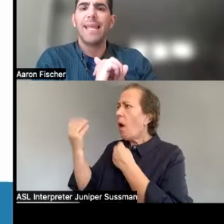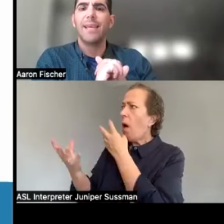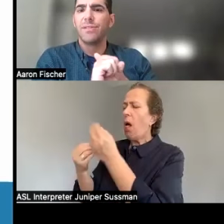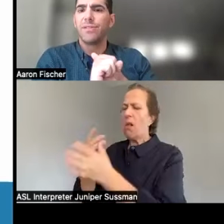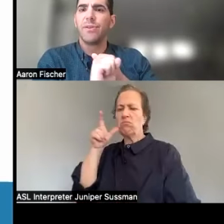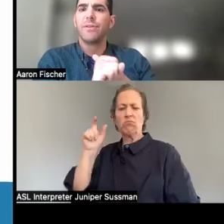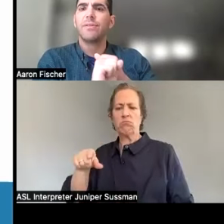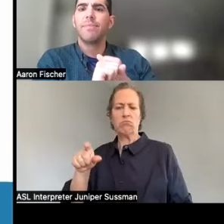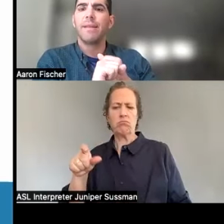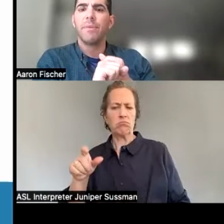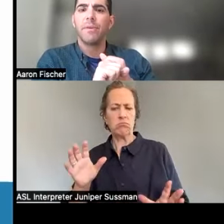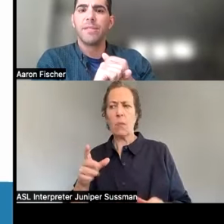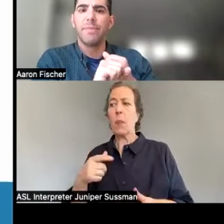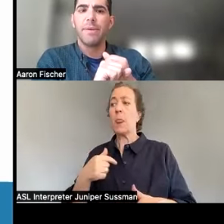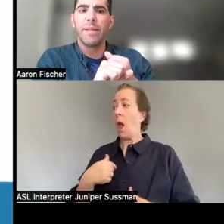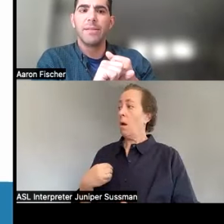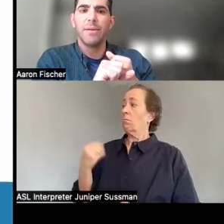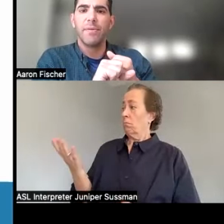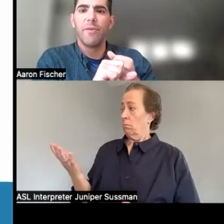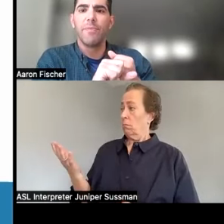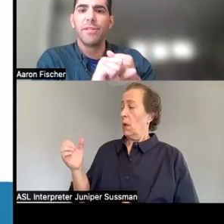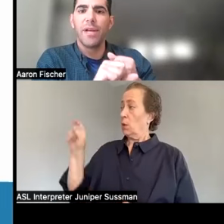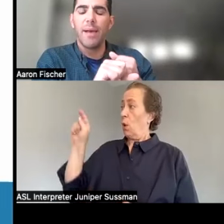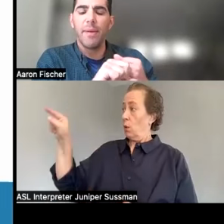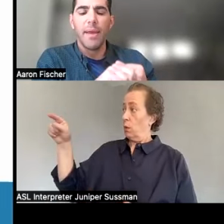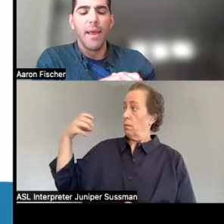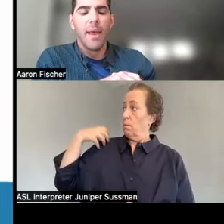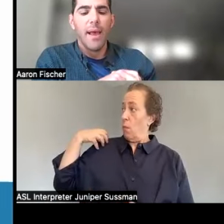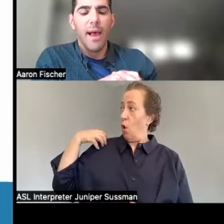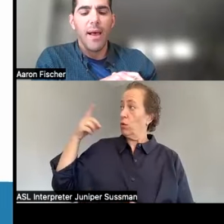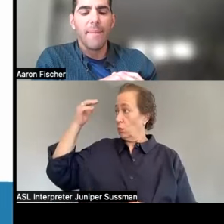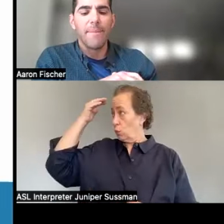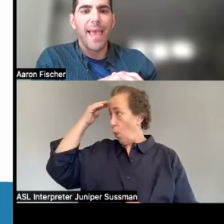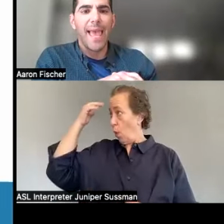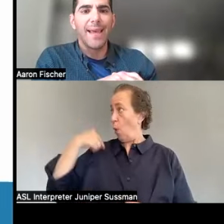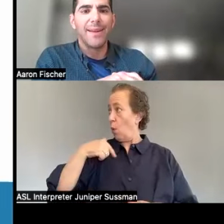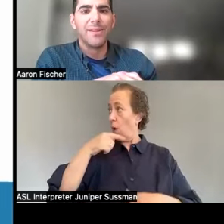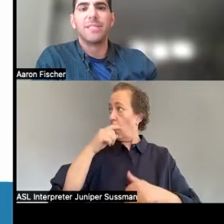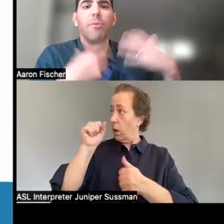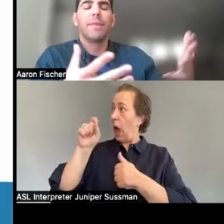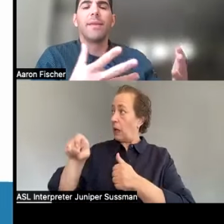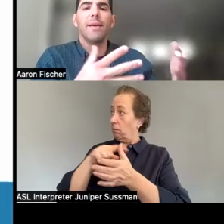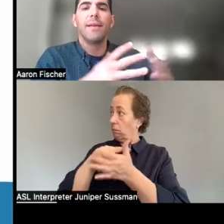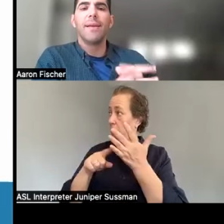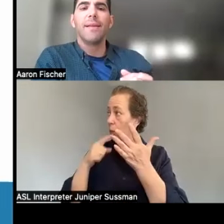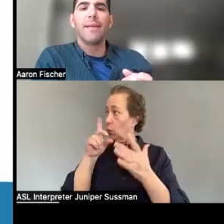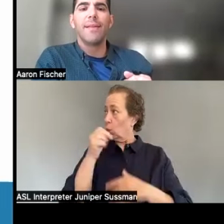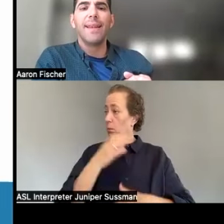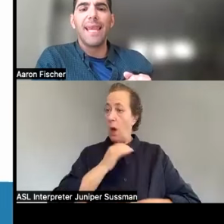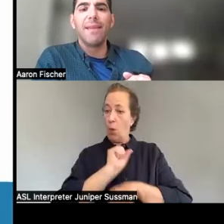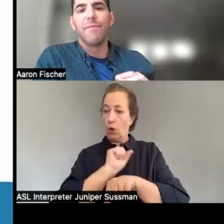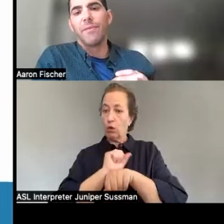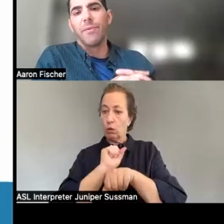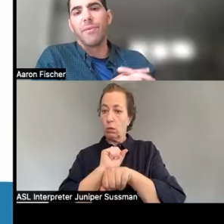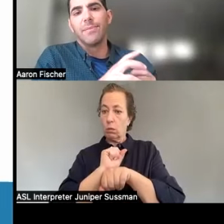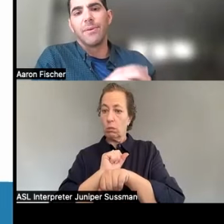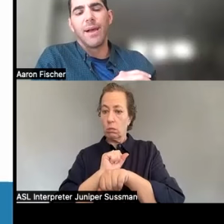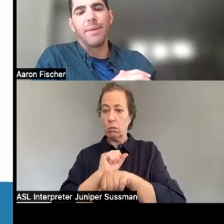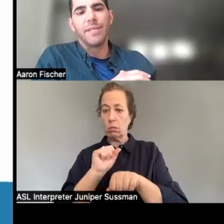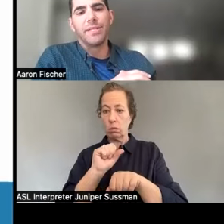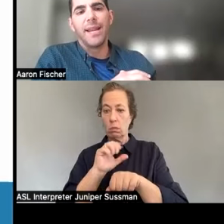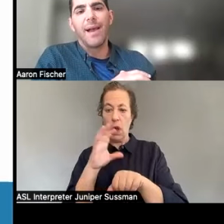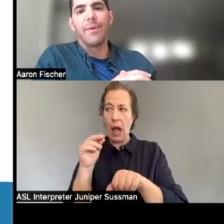address any concerns about the person's ability to perform the job, and to support the need for the